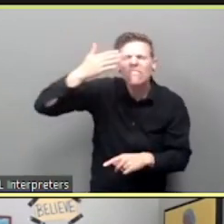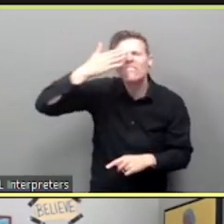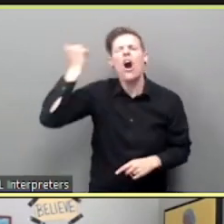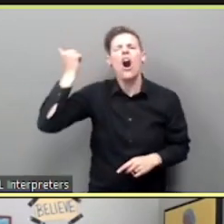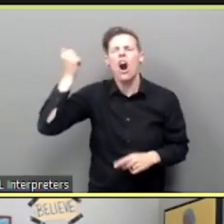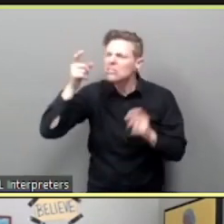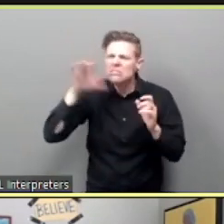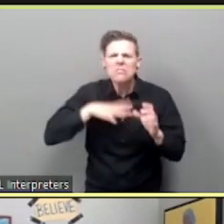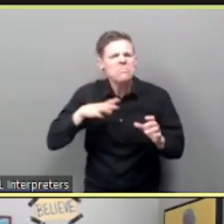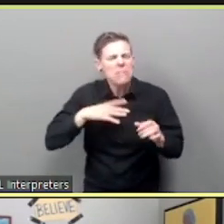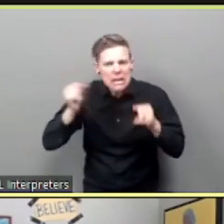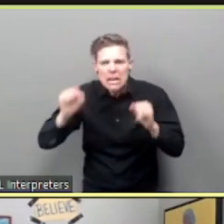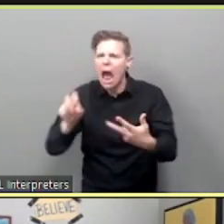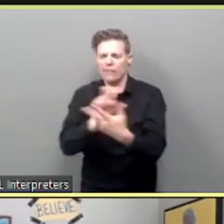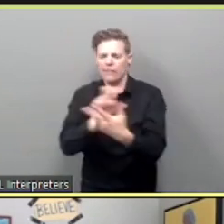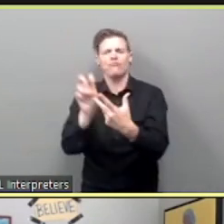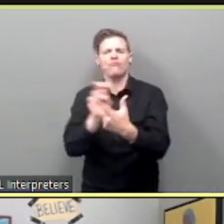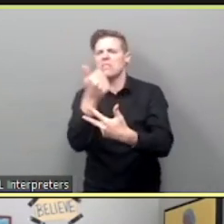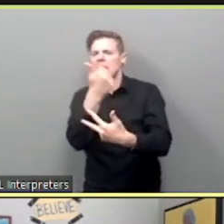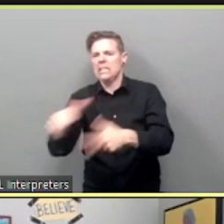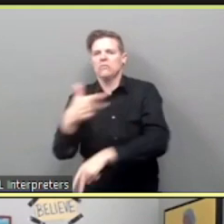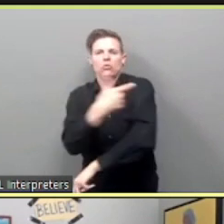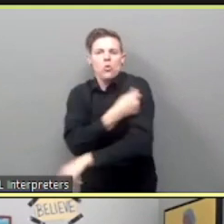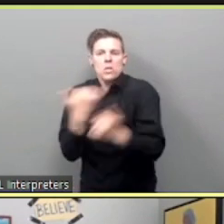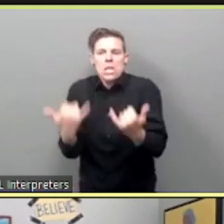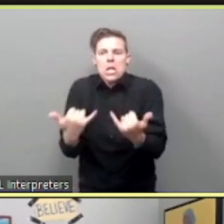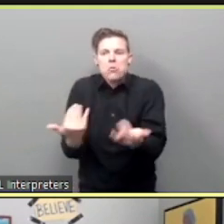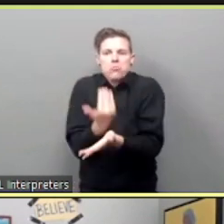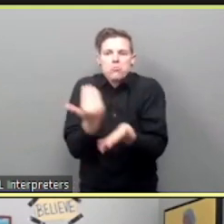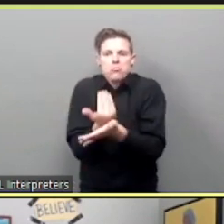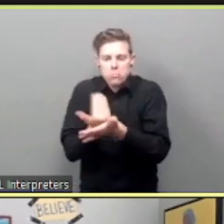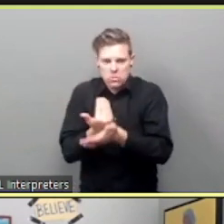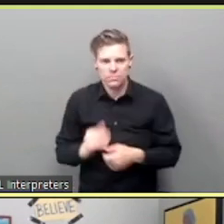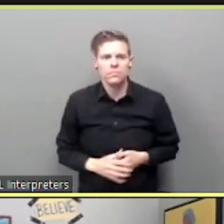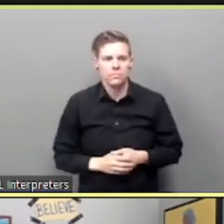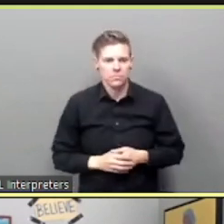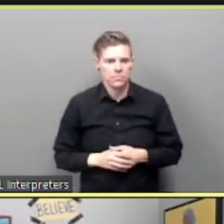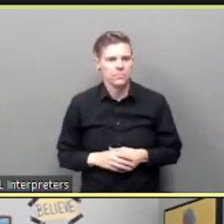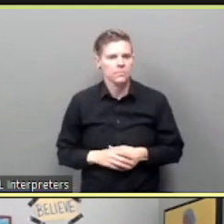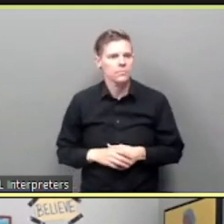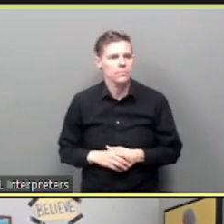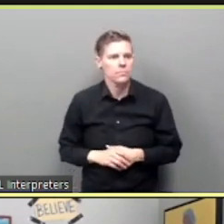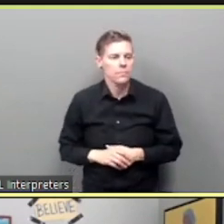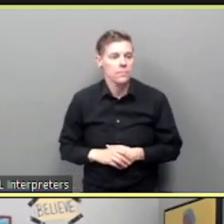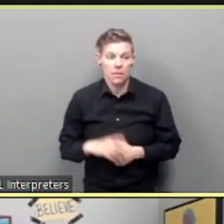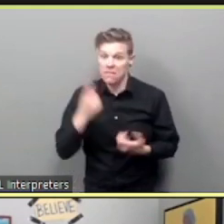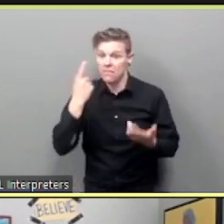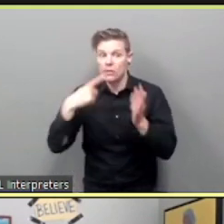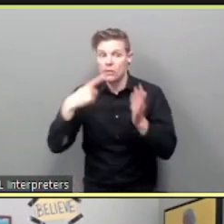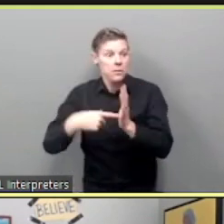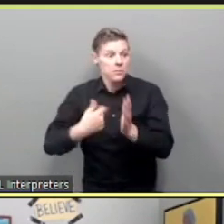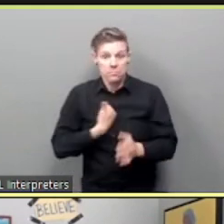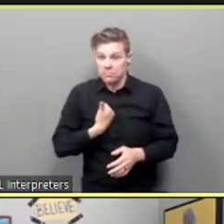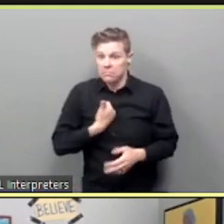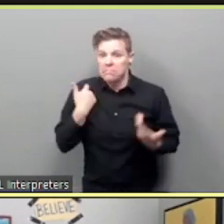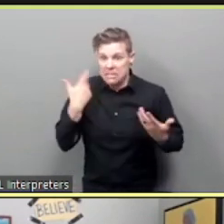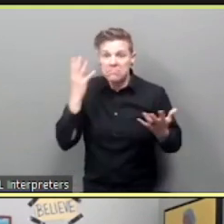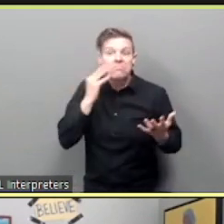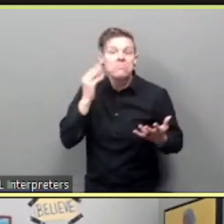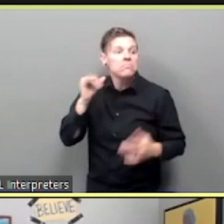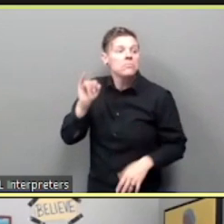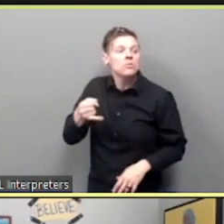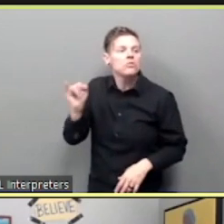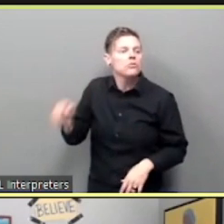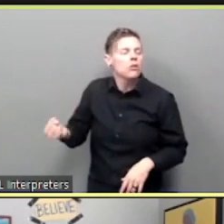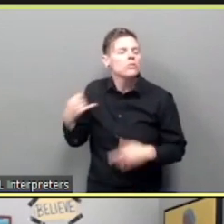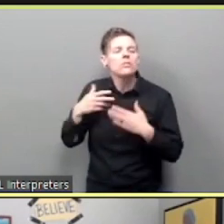other boosters at 2 months. So basically, let's say I got J&J, I can decide to get a Pfizer or Moderna 2 months